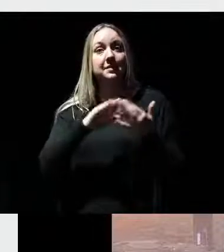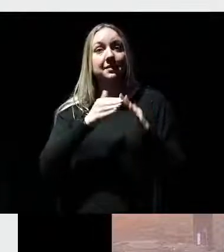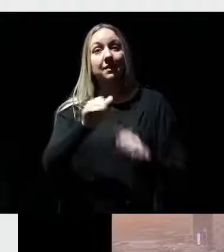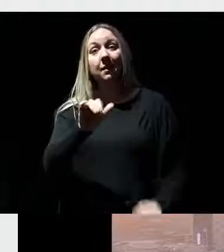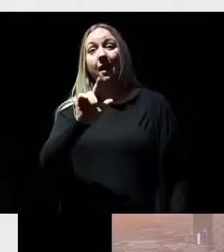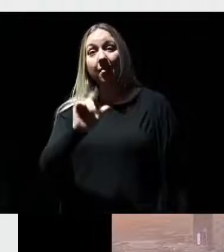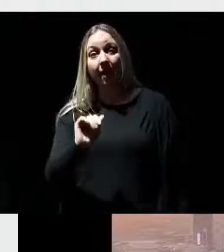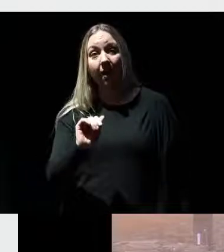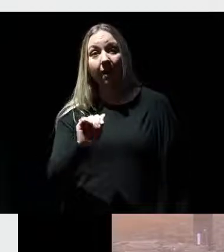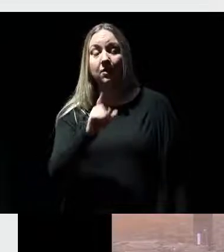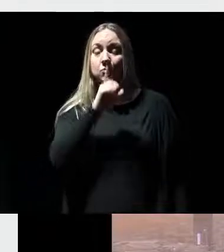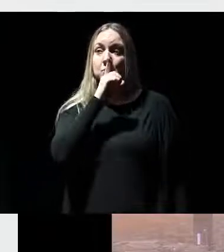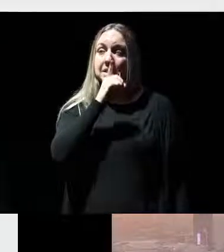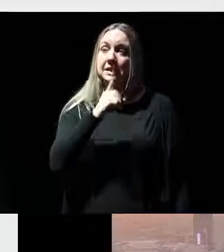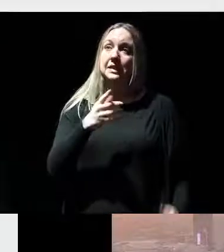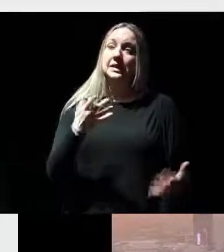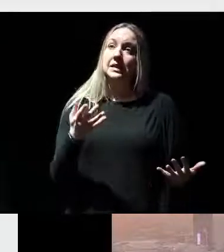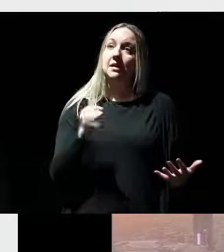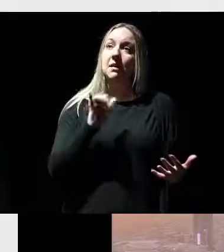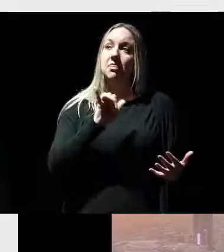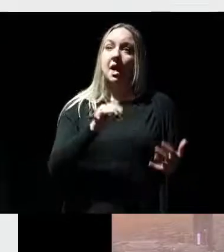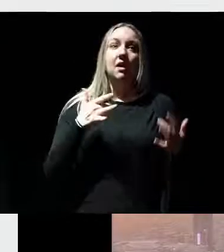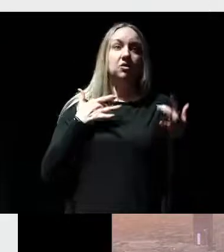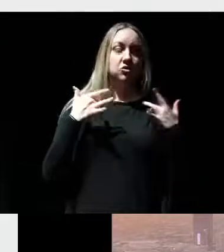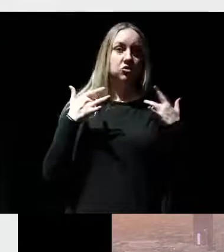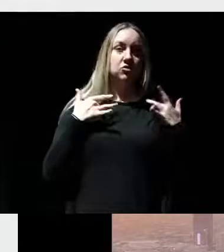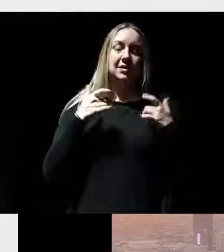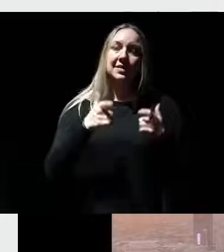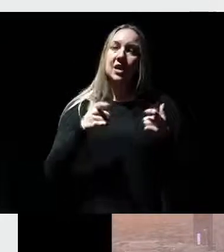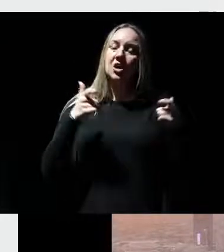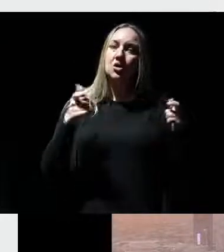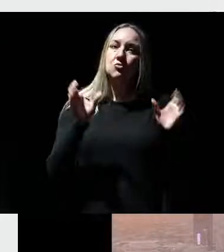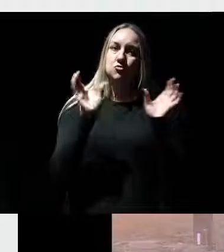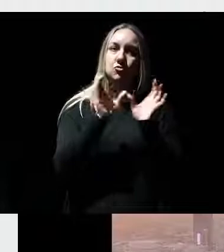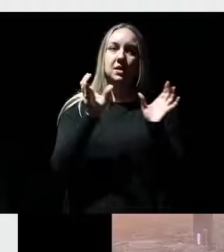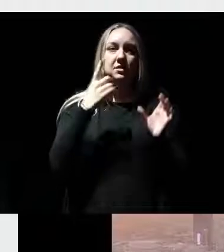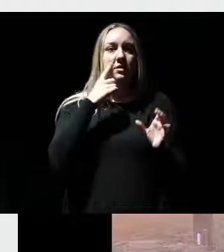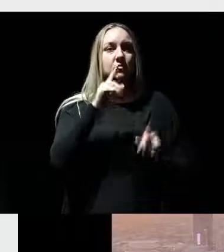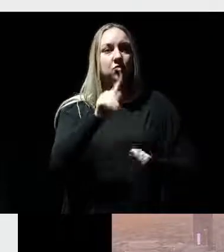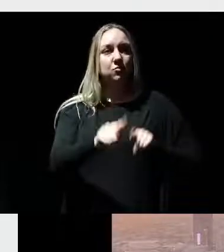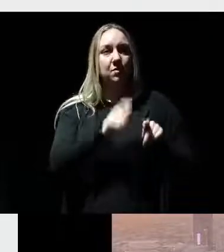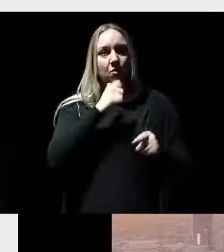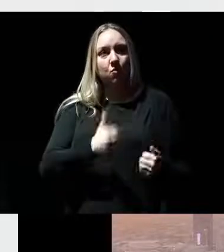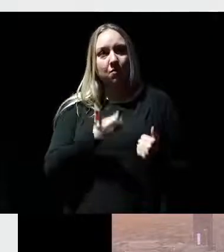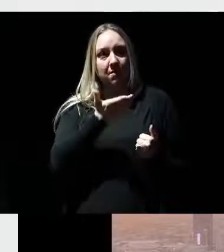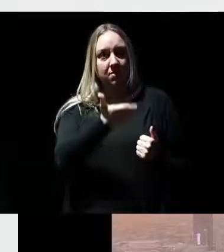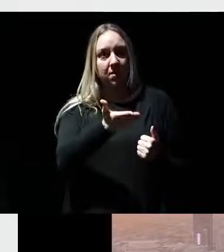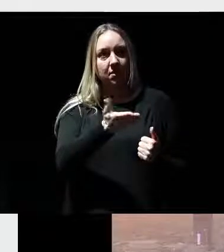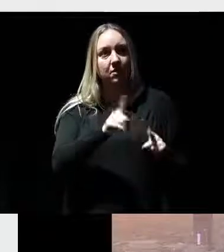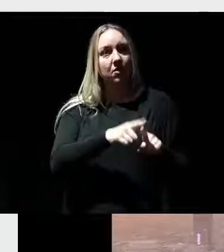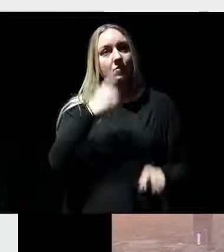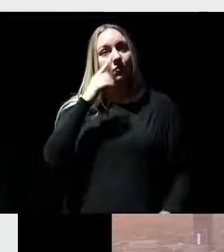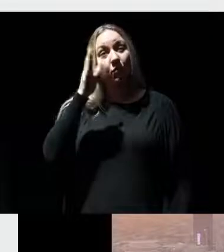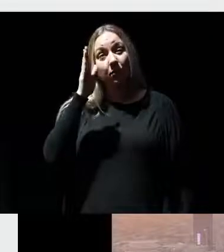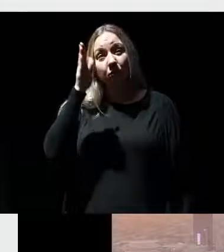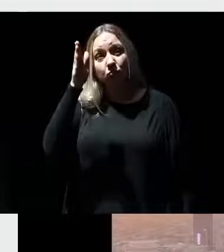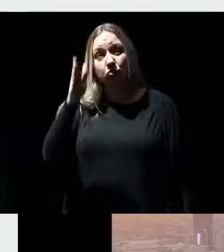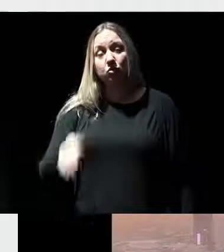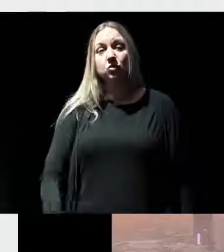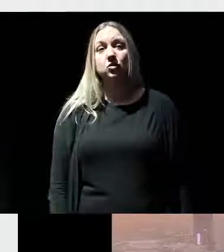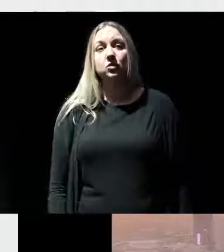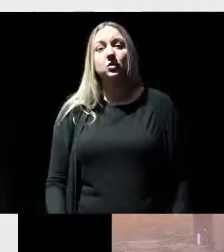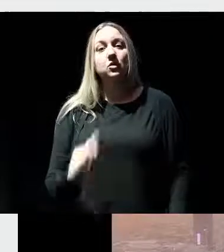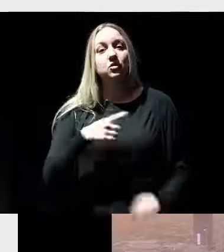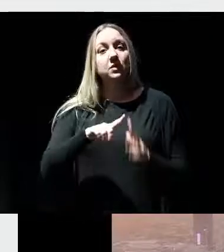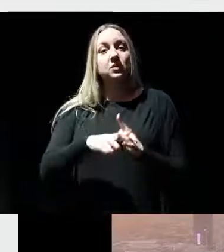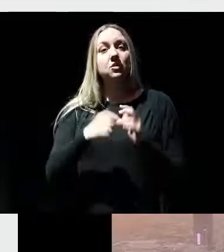probably the most existential crisis for the future of the city. We began working with a